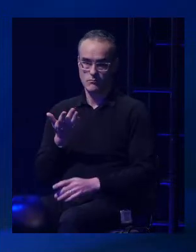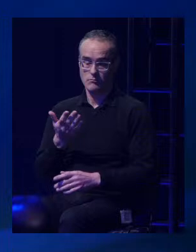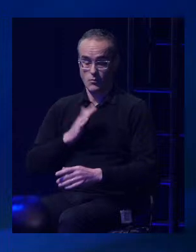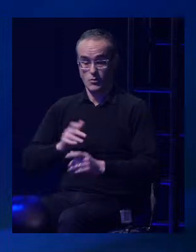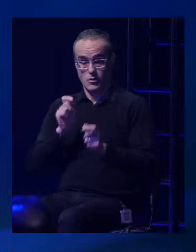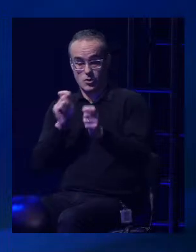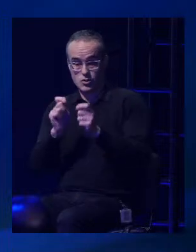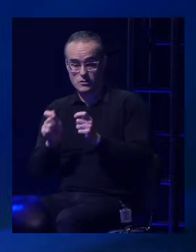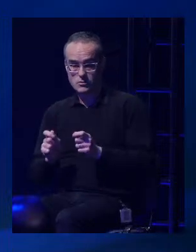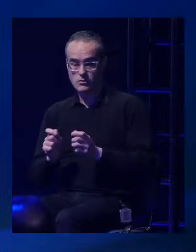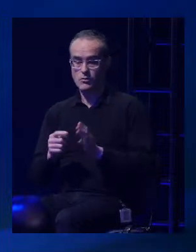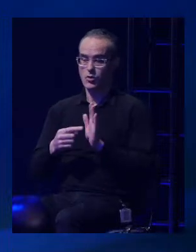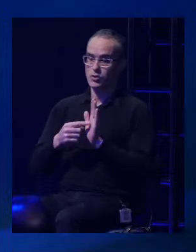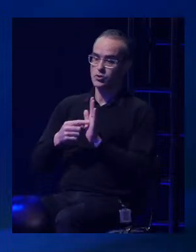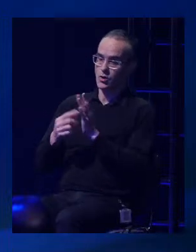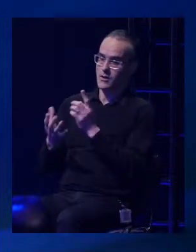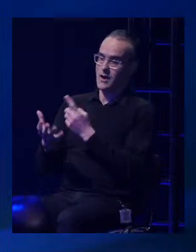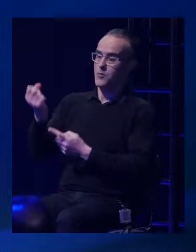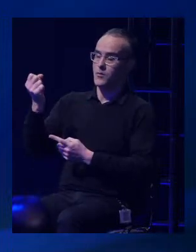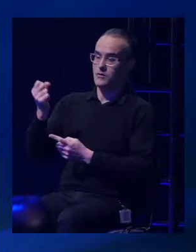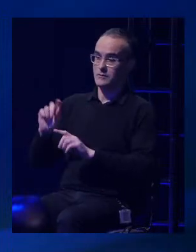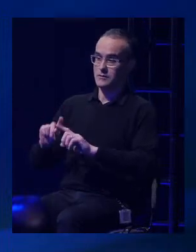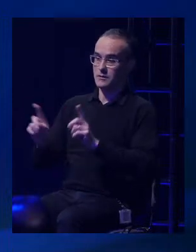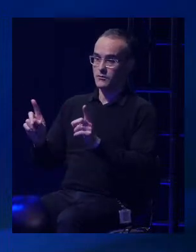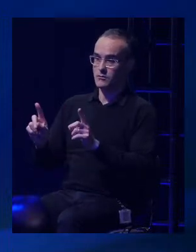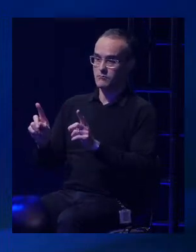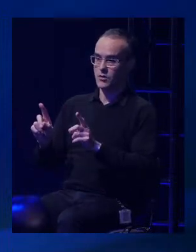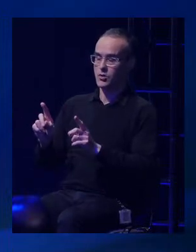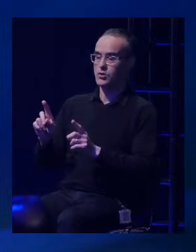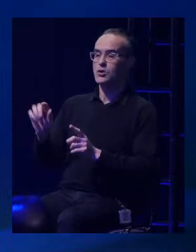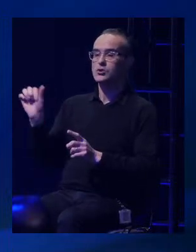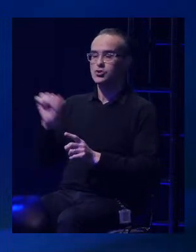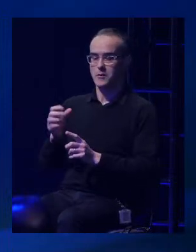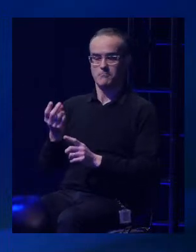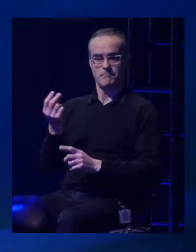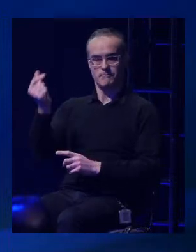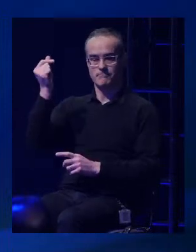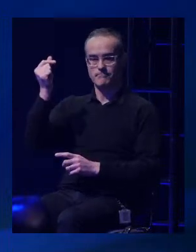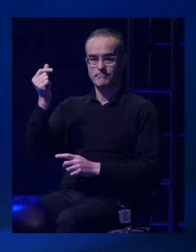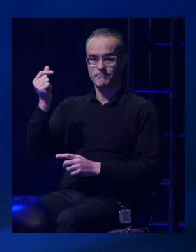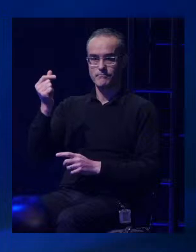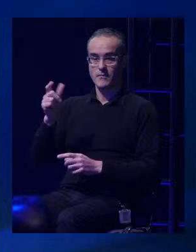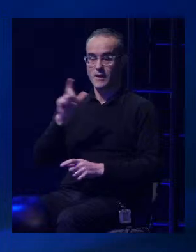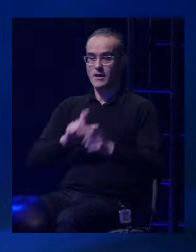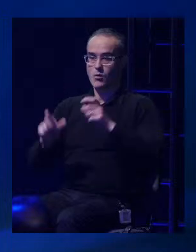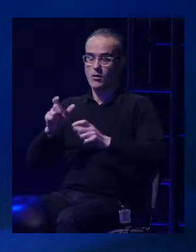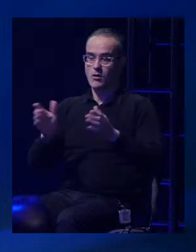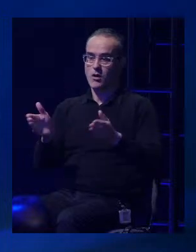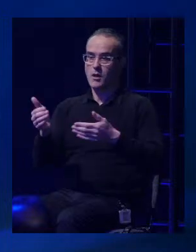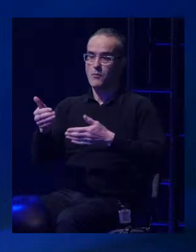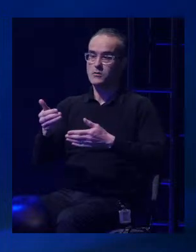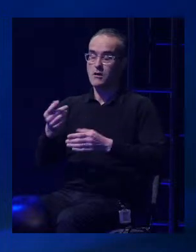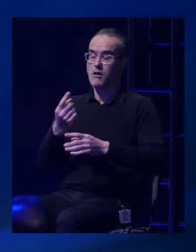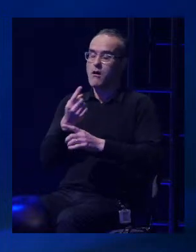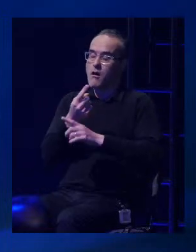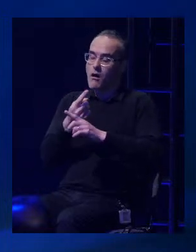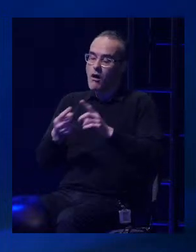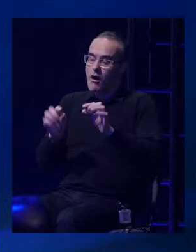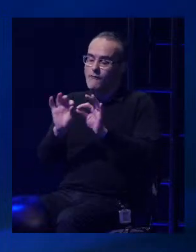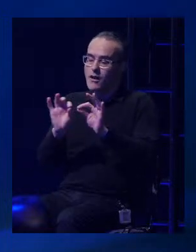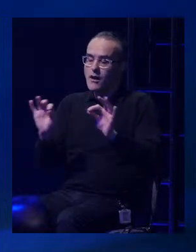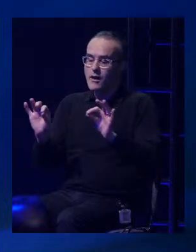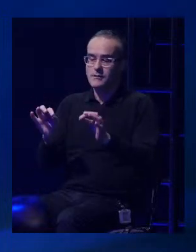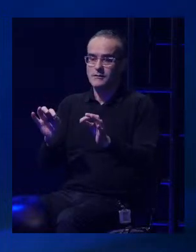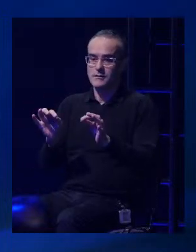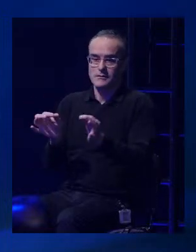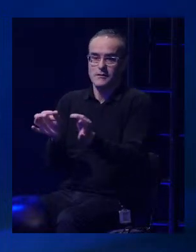showing something different in the output, it should be instantaneous. And the ColorBox is a half a line of delay, which is negligible. You won't